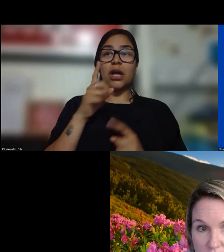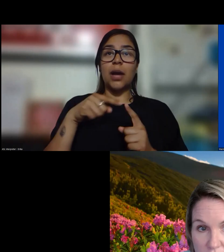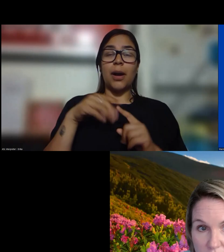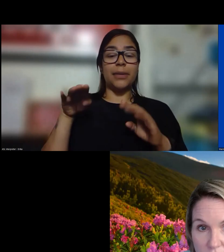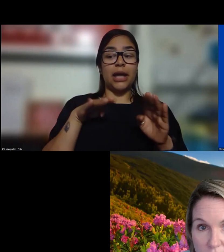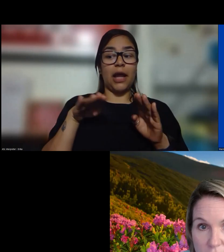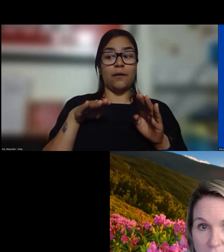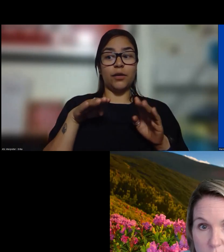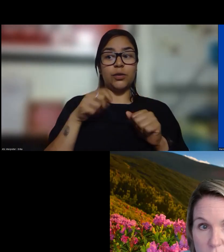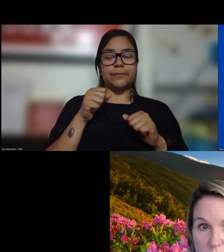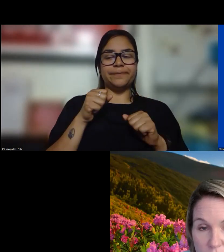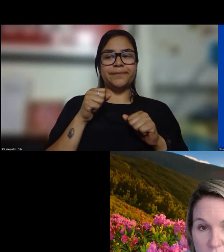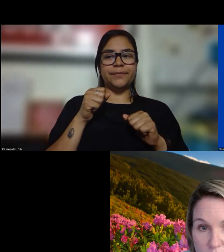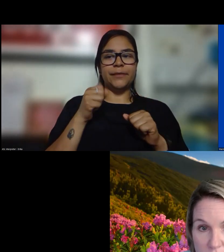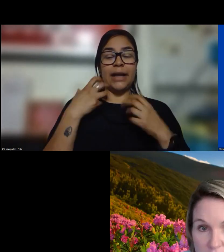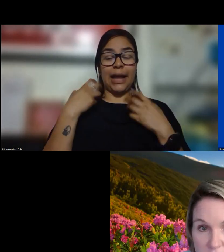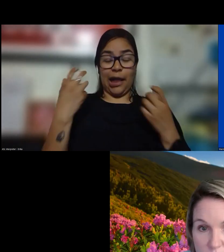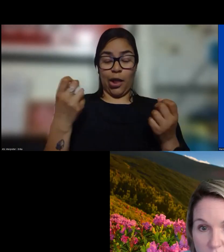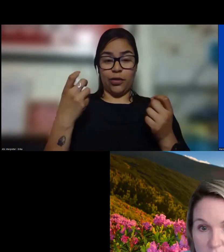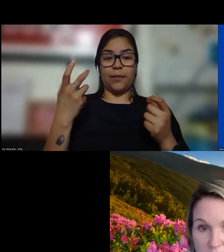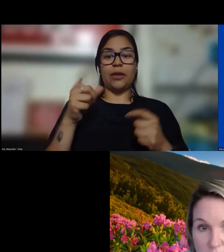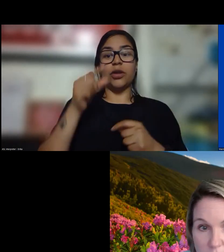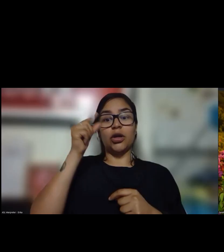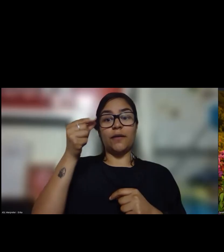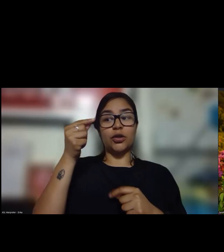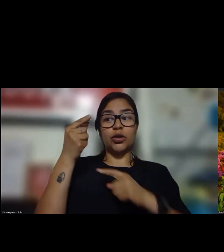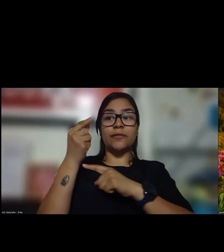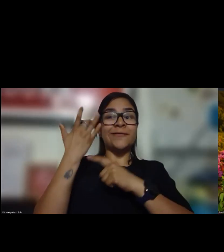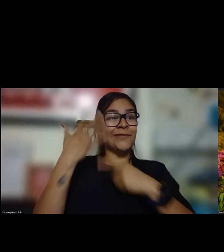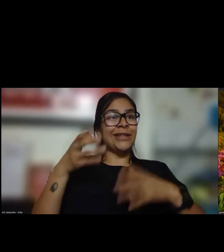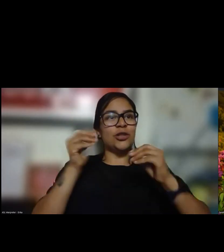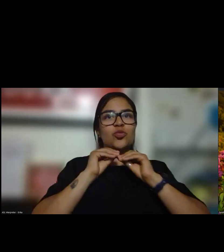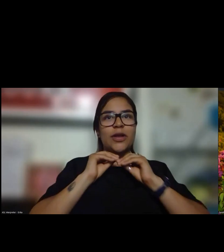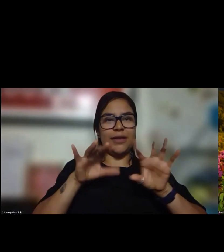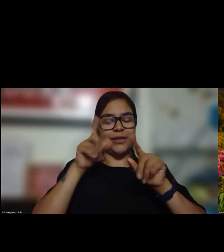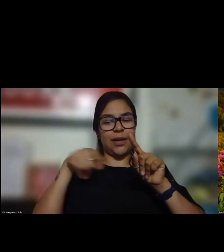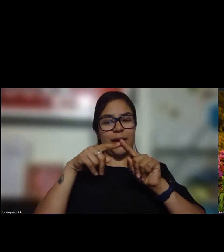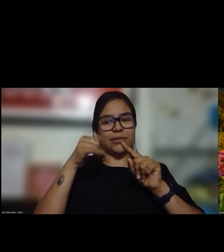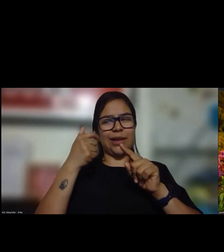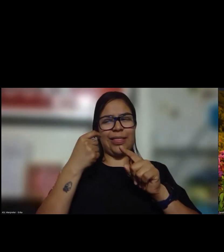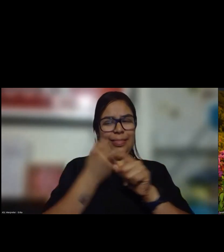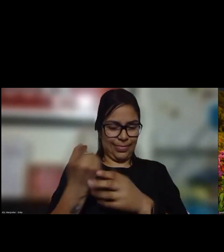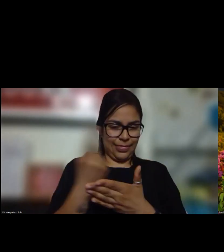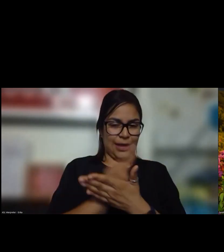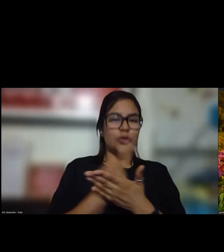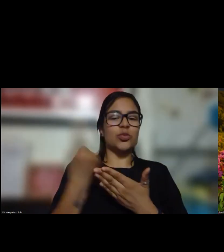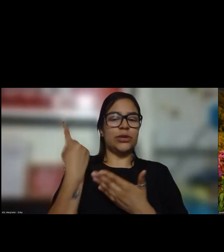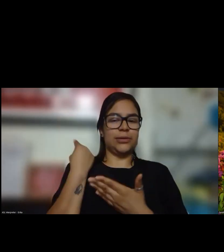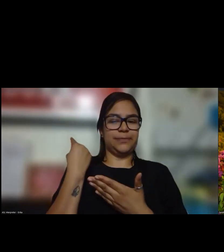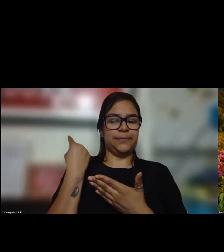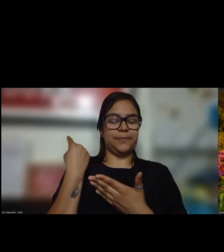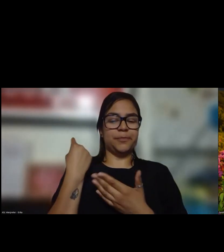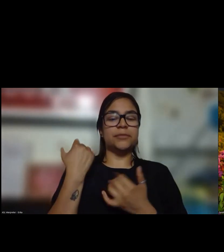Health Initiative that the governor released as part of his May revision this last week. We are